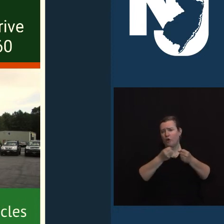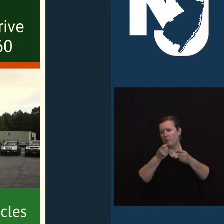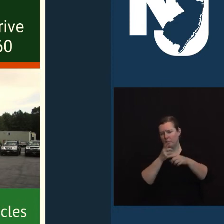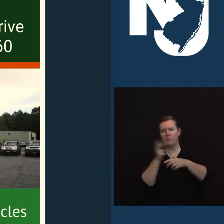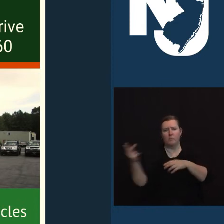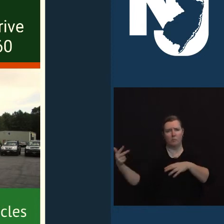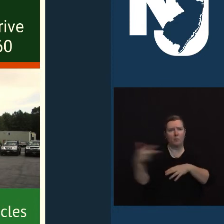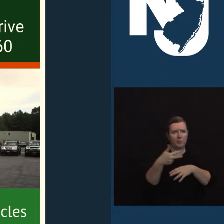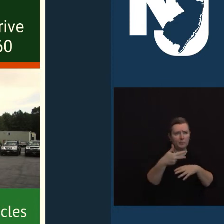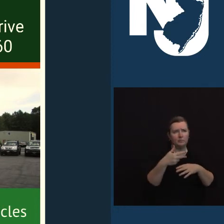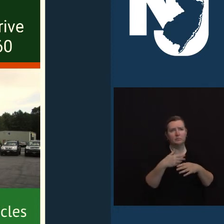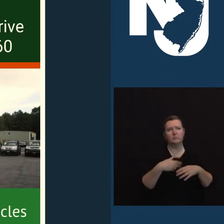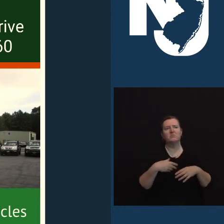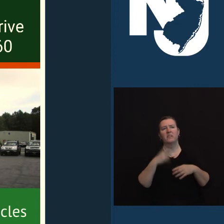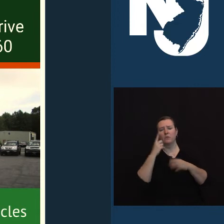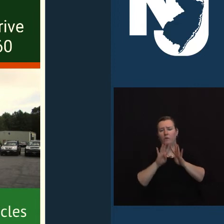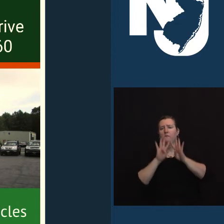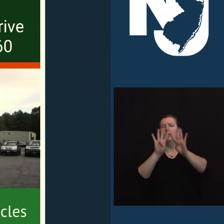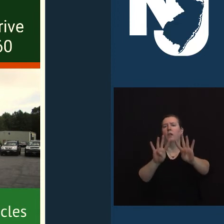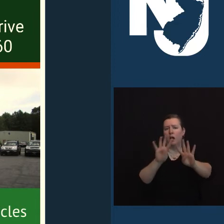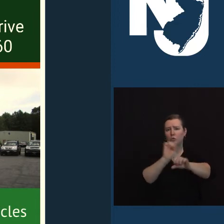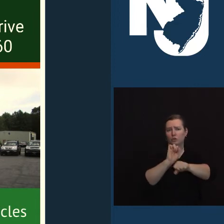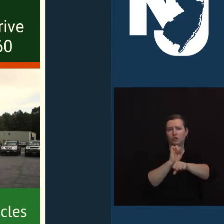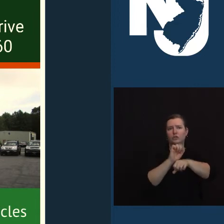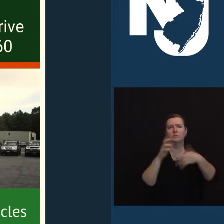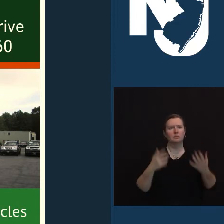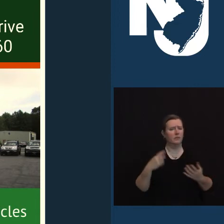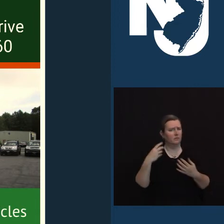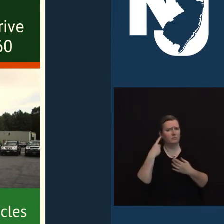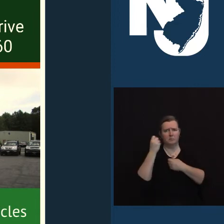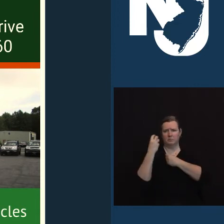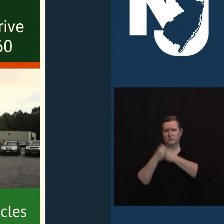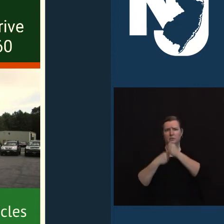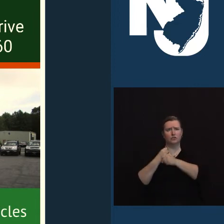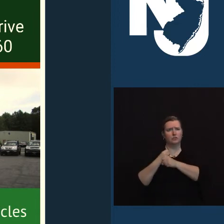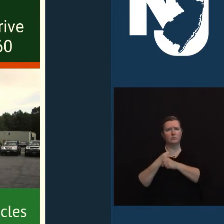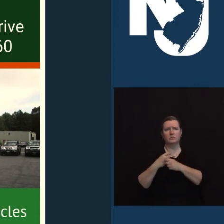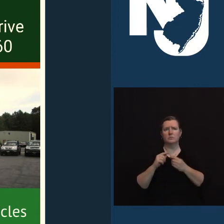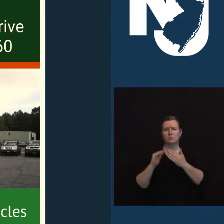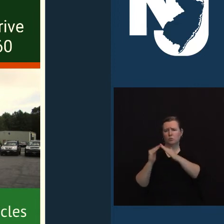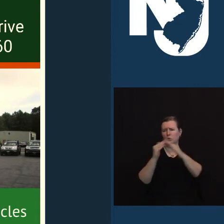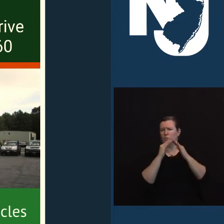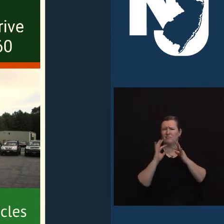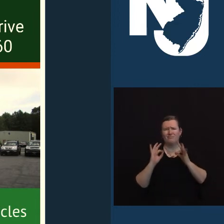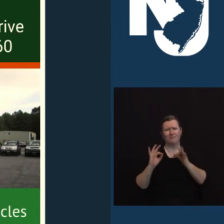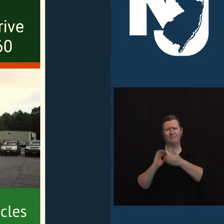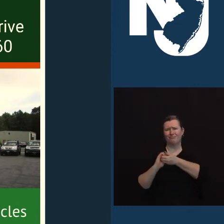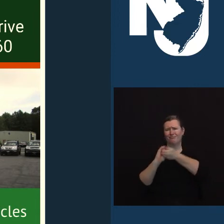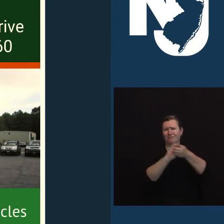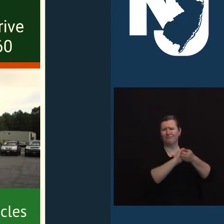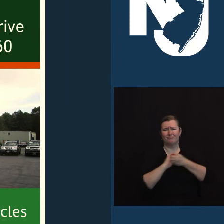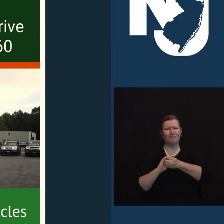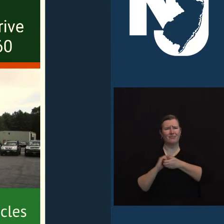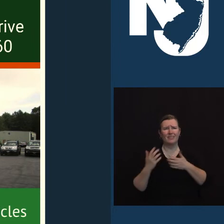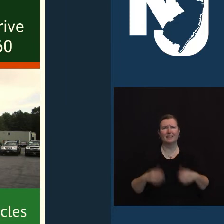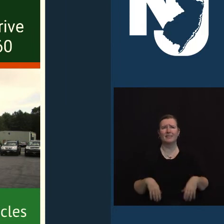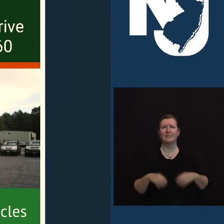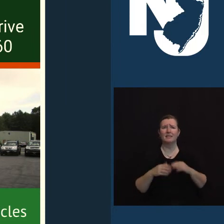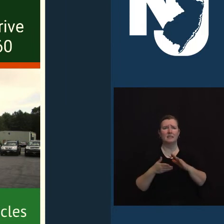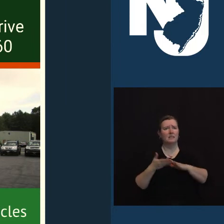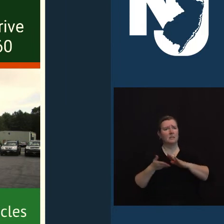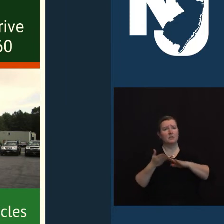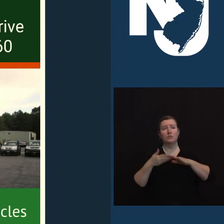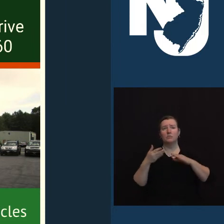doing for 20 years. To help keep the dealership going and to meet the needs of both staff and customers for a safe place to conduct